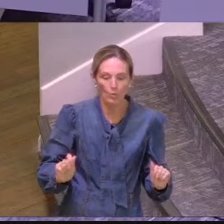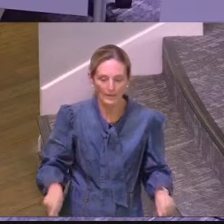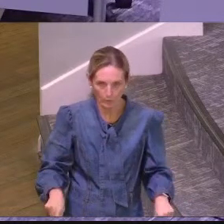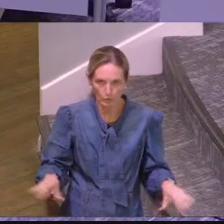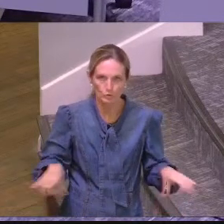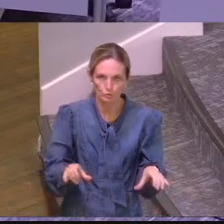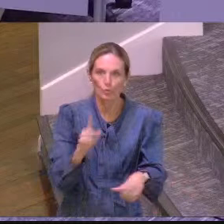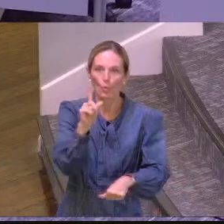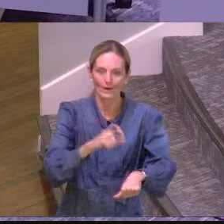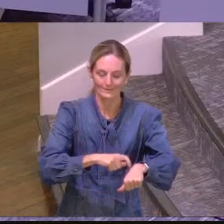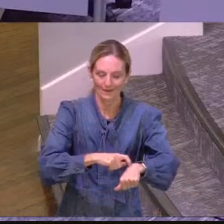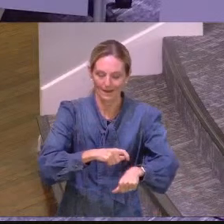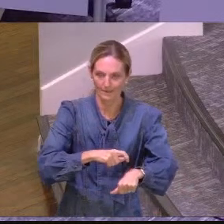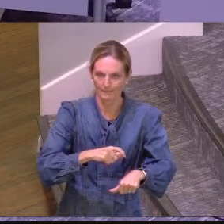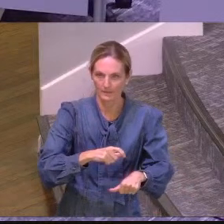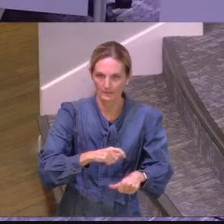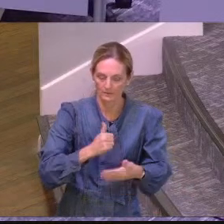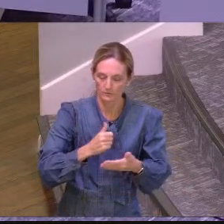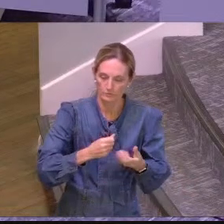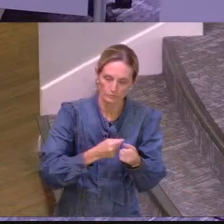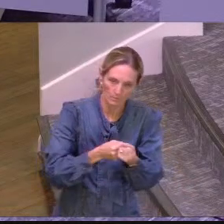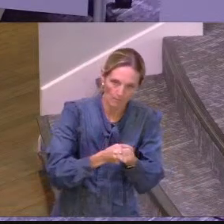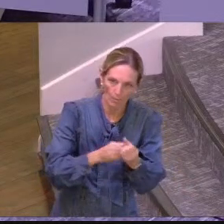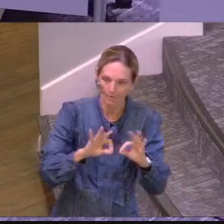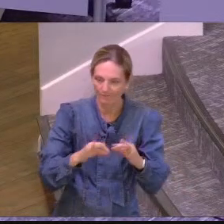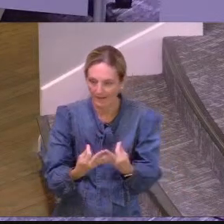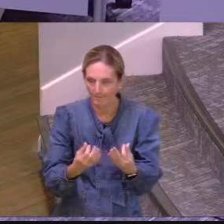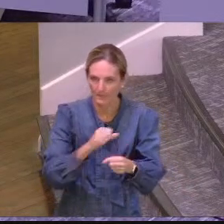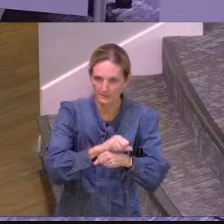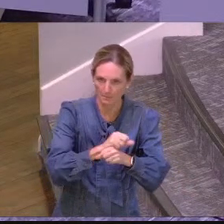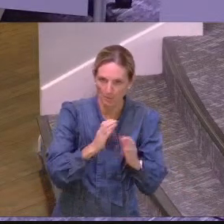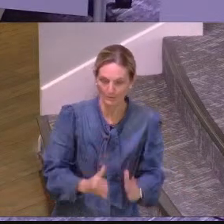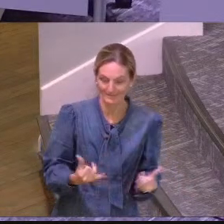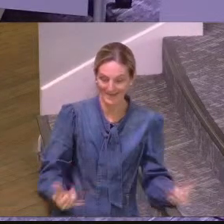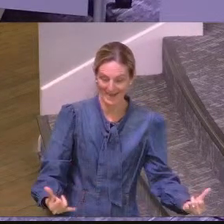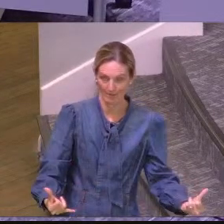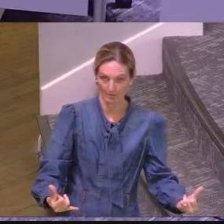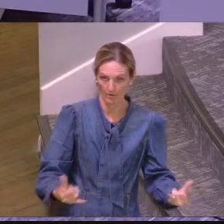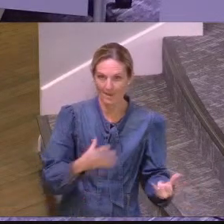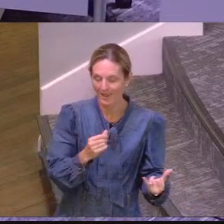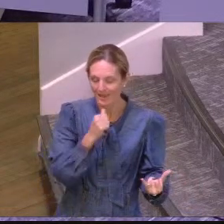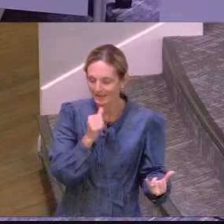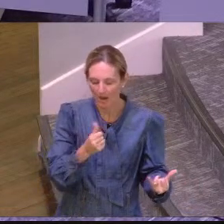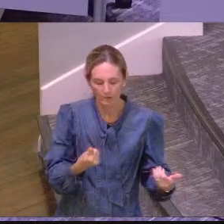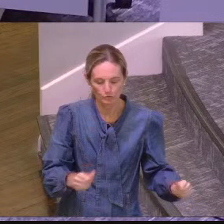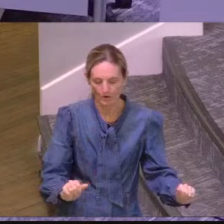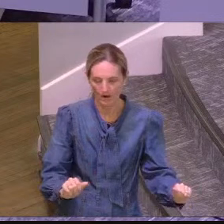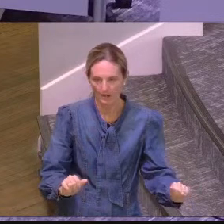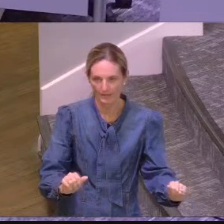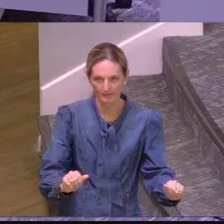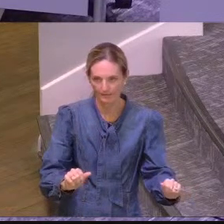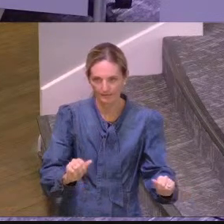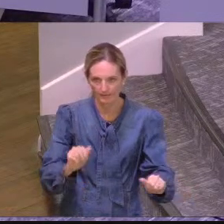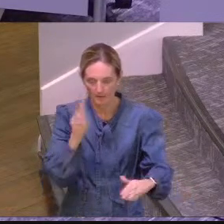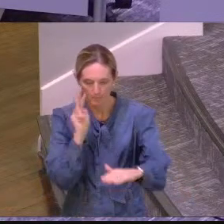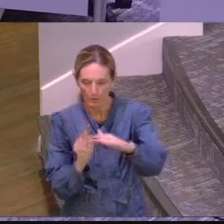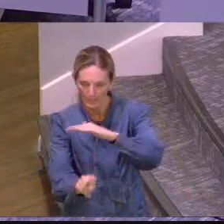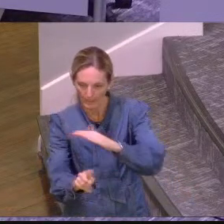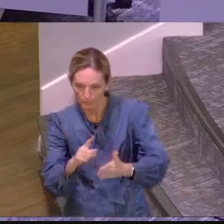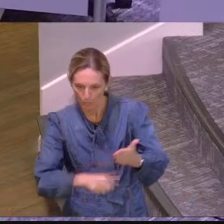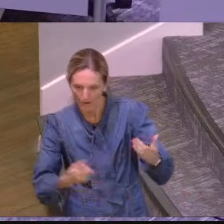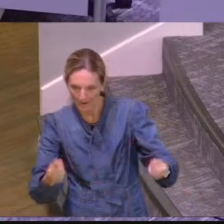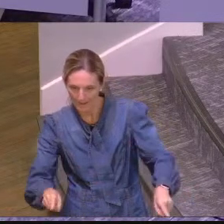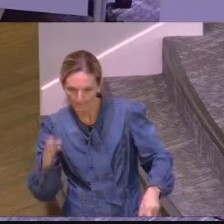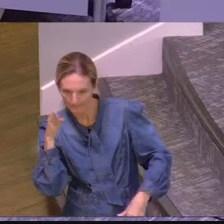that could support families and employees now, and not have to try to have a crystal ball to say we're going up